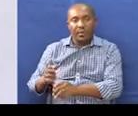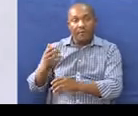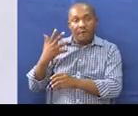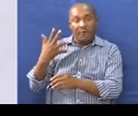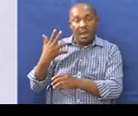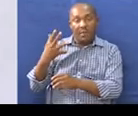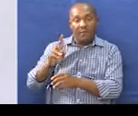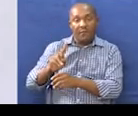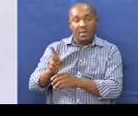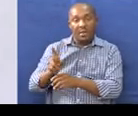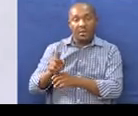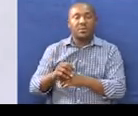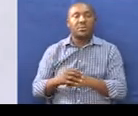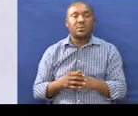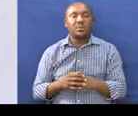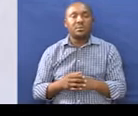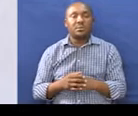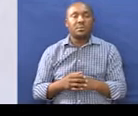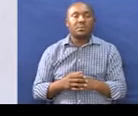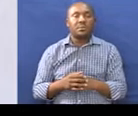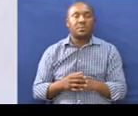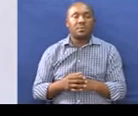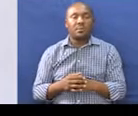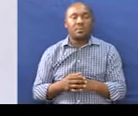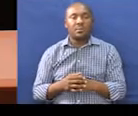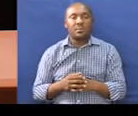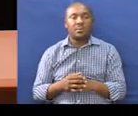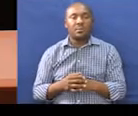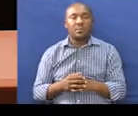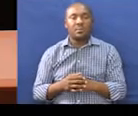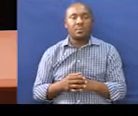for 5 minutes.